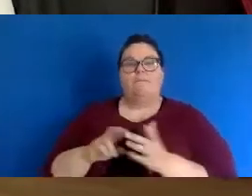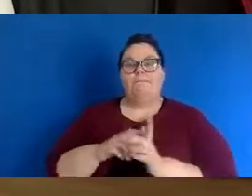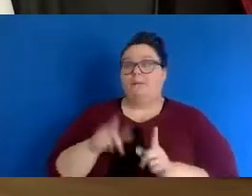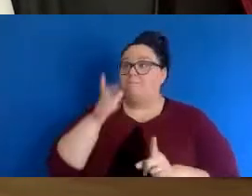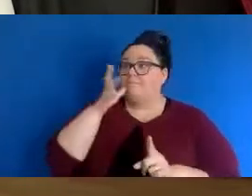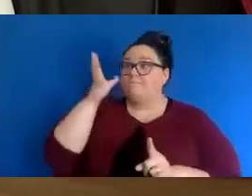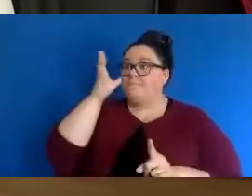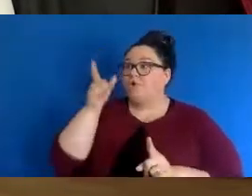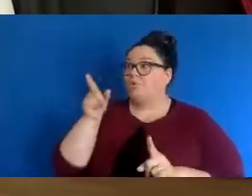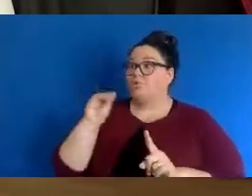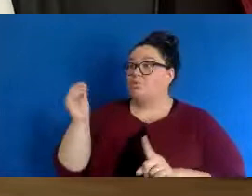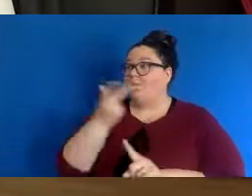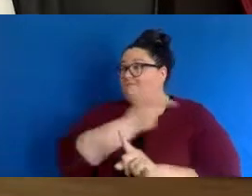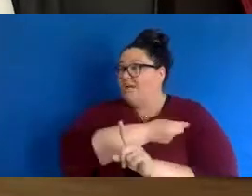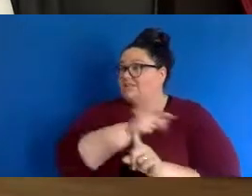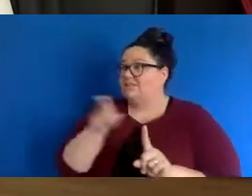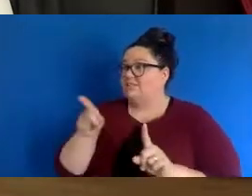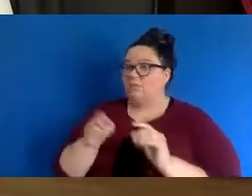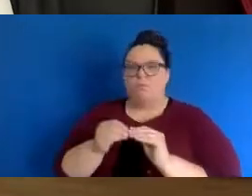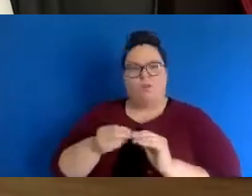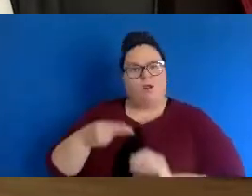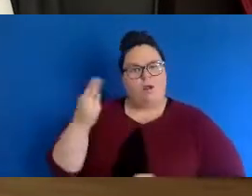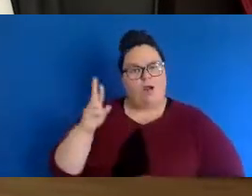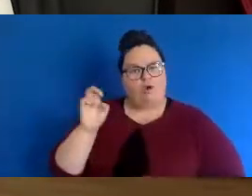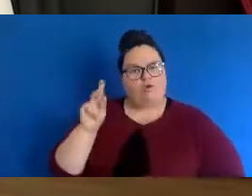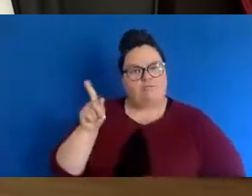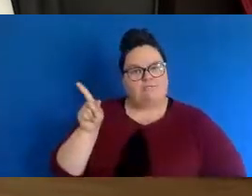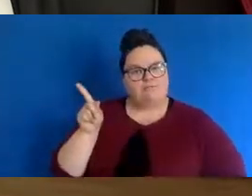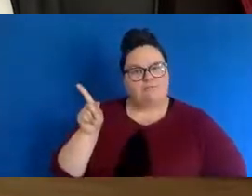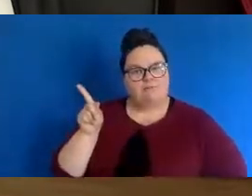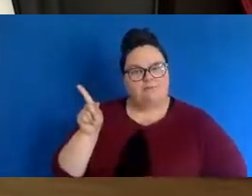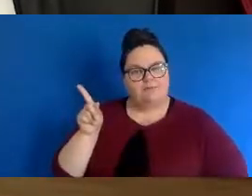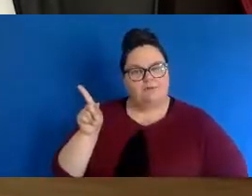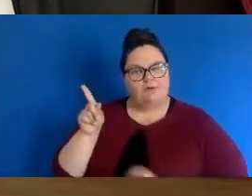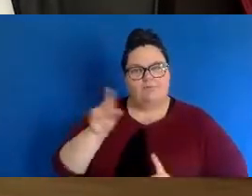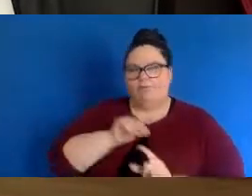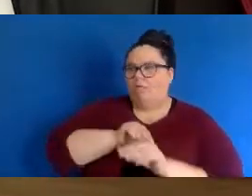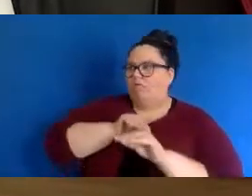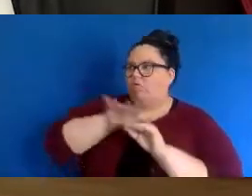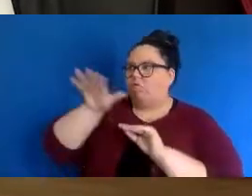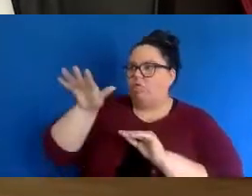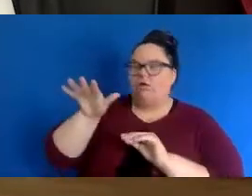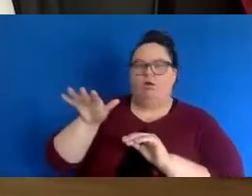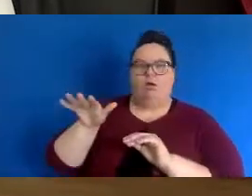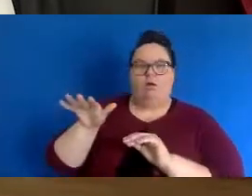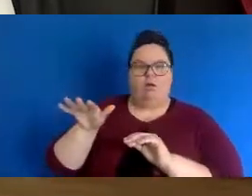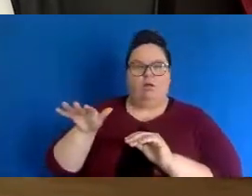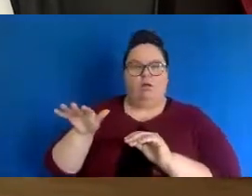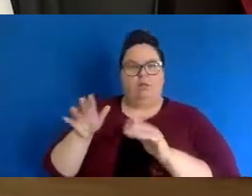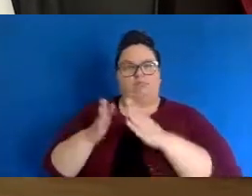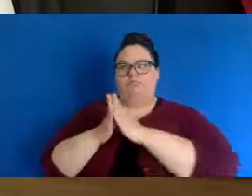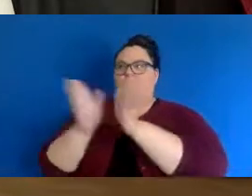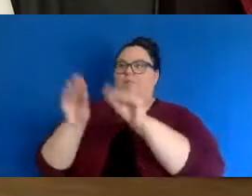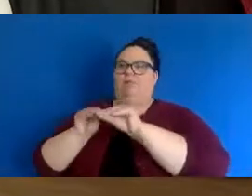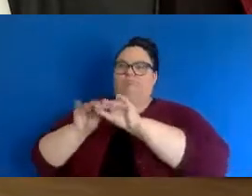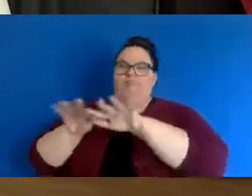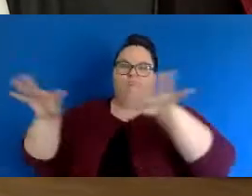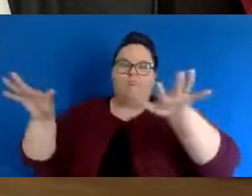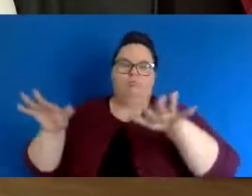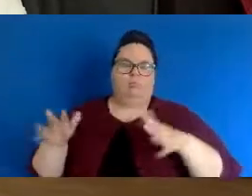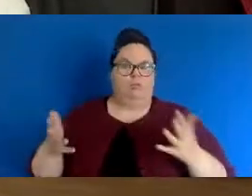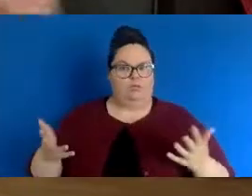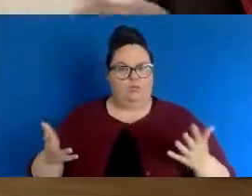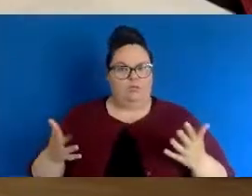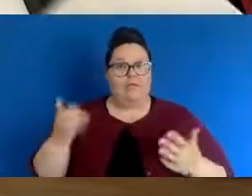parent has greater risks for their own health and for the public with respect to transmission than